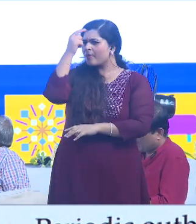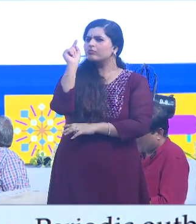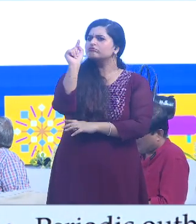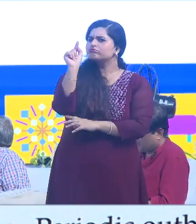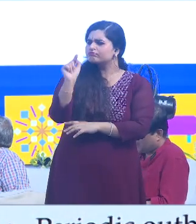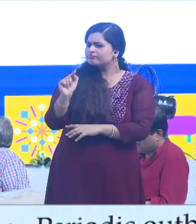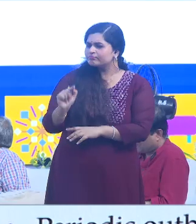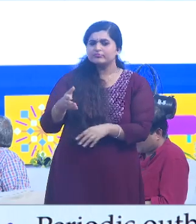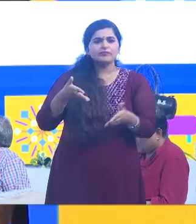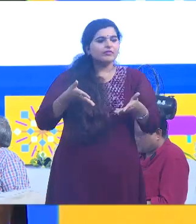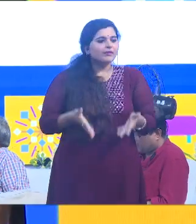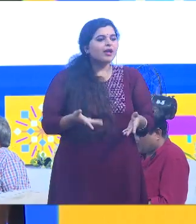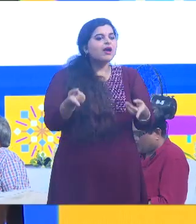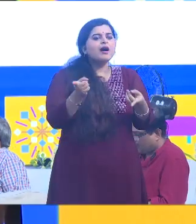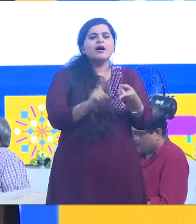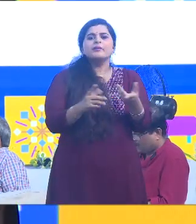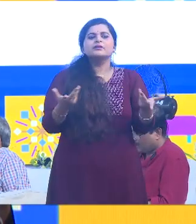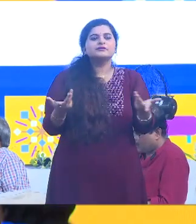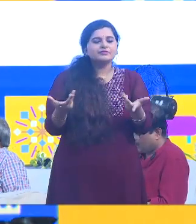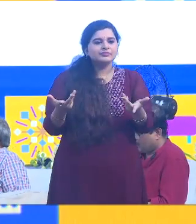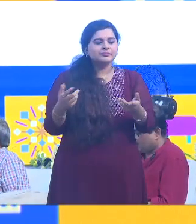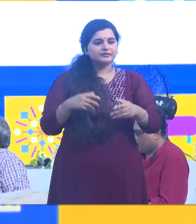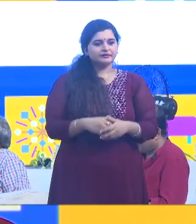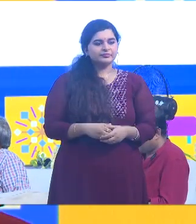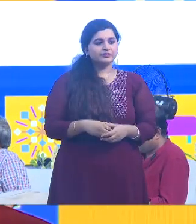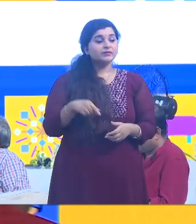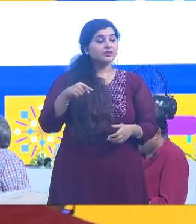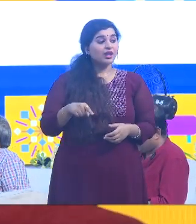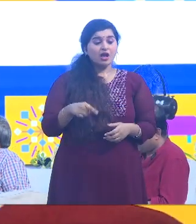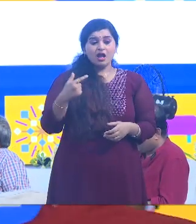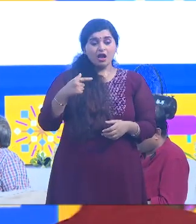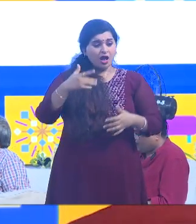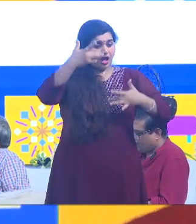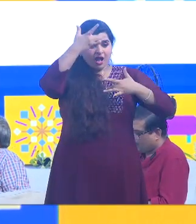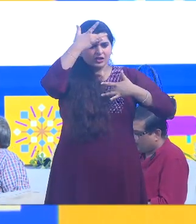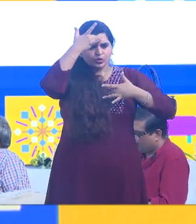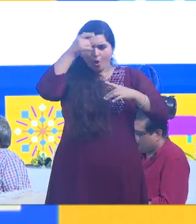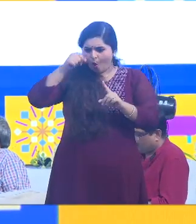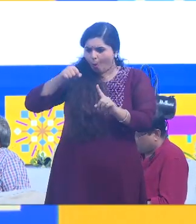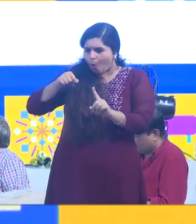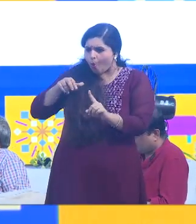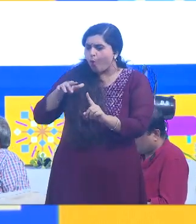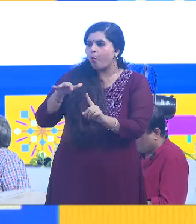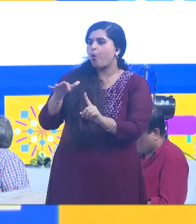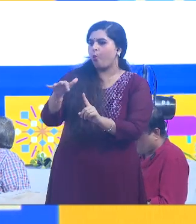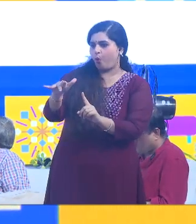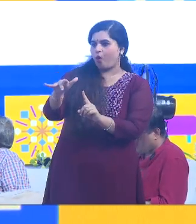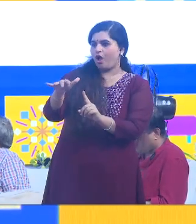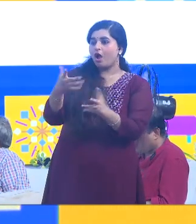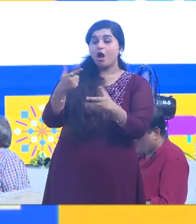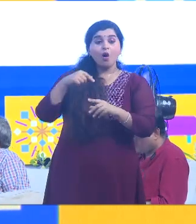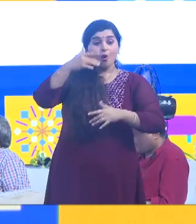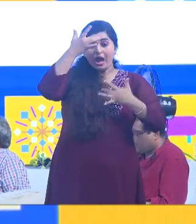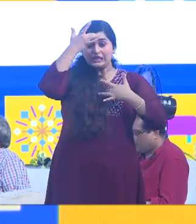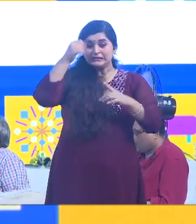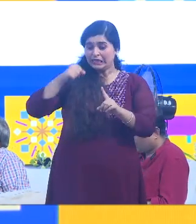today? The high prevalence of non-communicable diseases, the periodic outbreak of communicable diseases